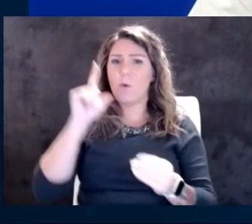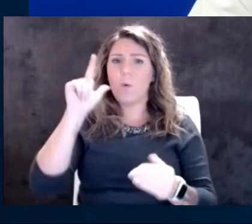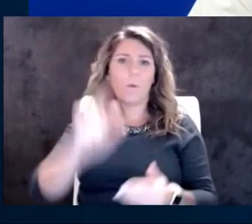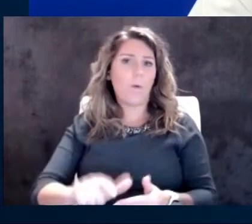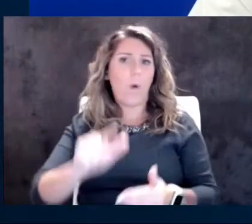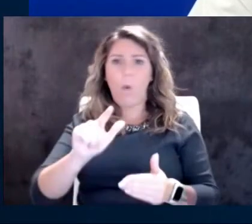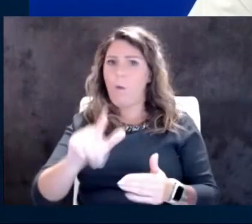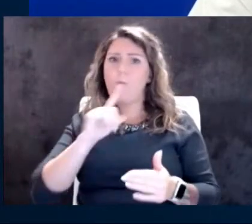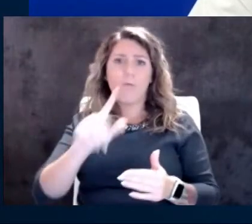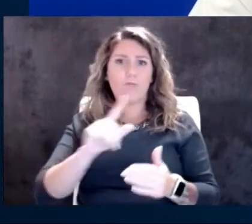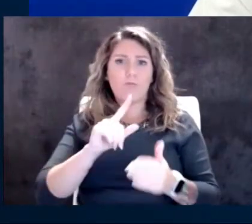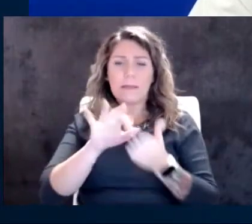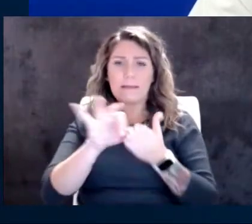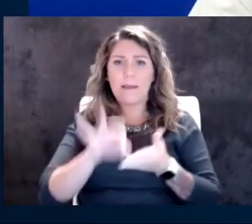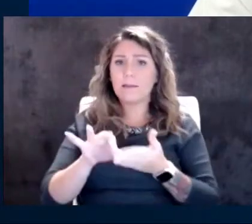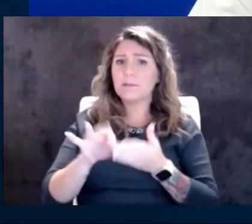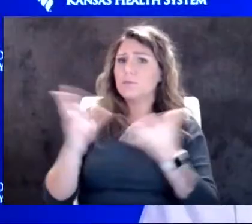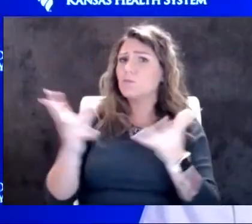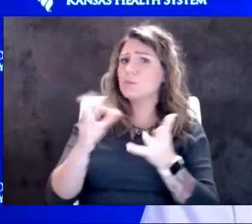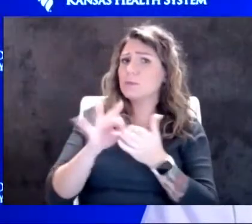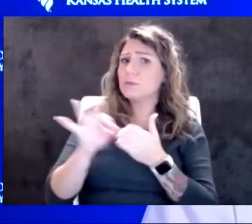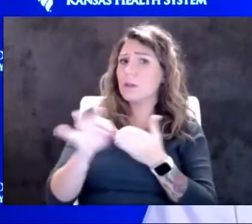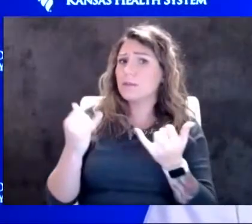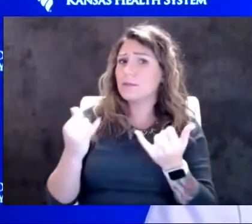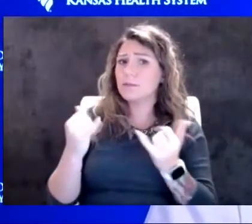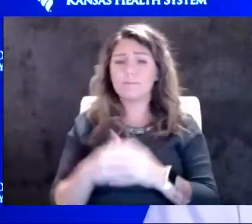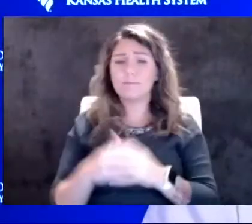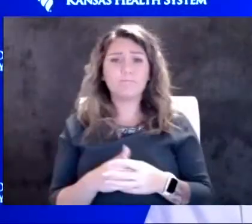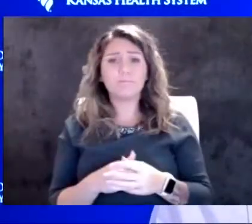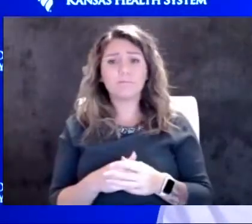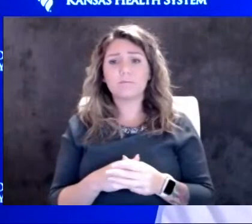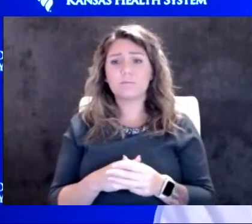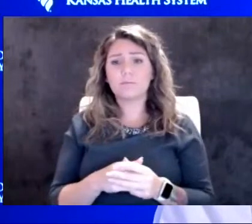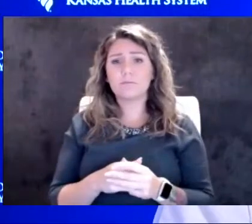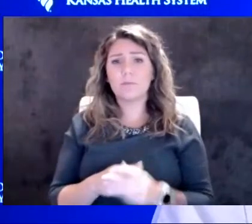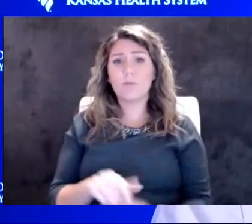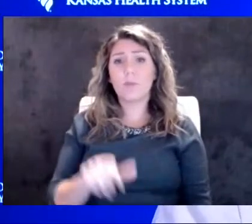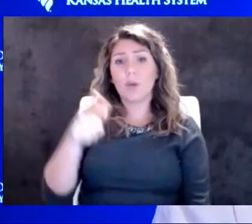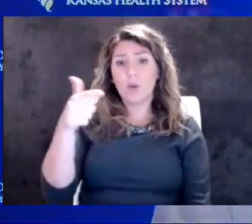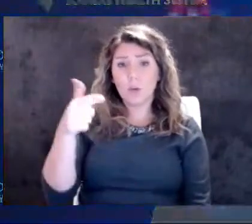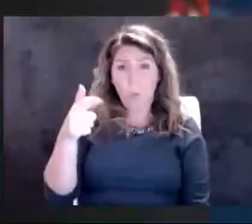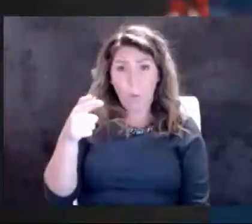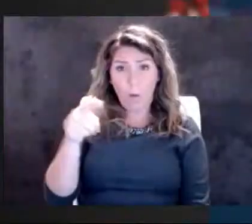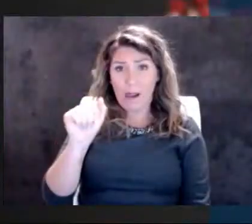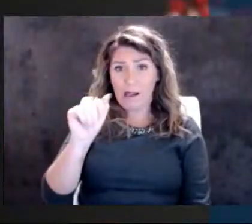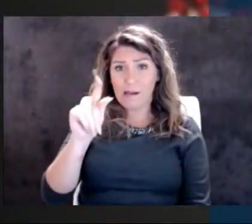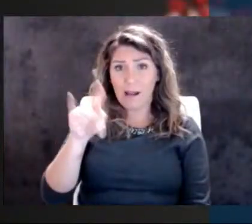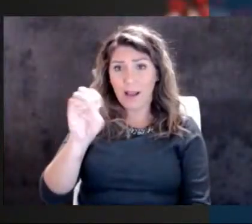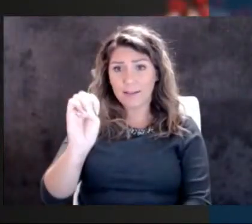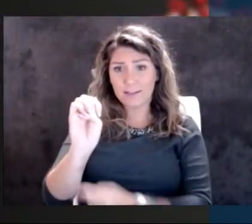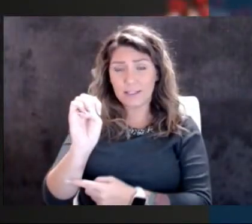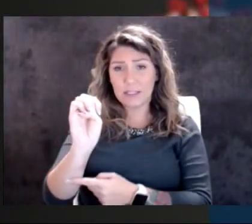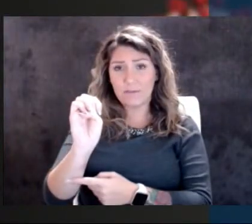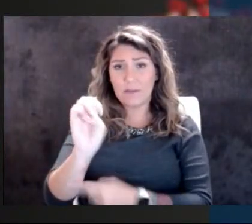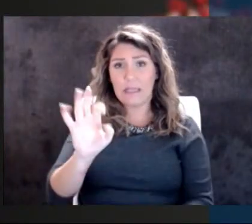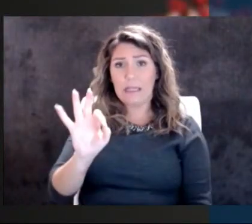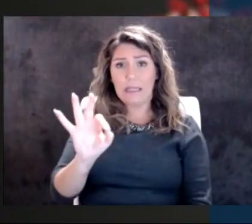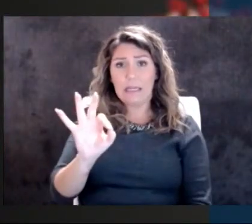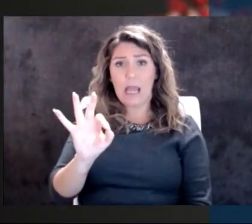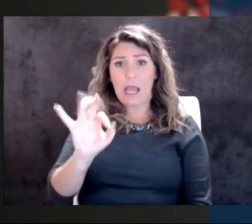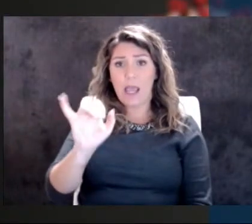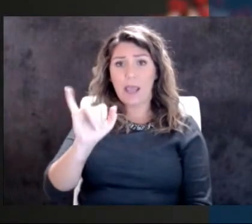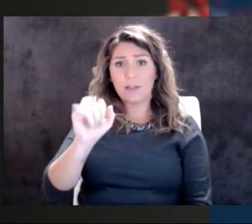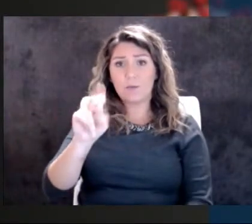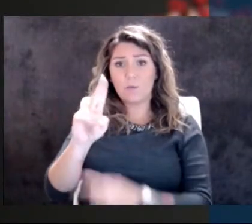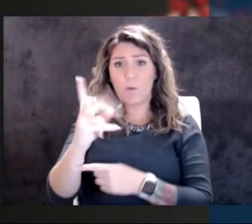pretty good. What are our numbers today, Hawk? Today we have 21 active infections, with 9 in the ICU